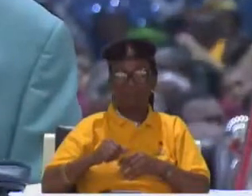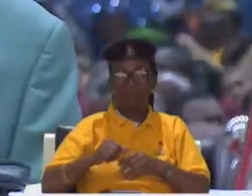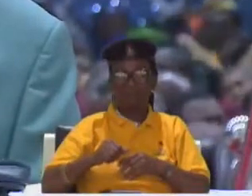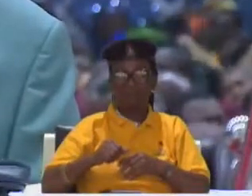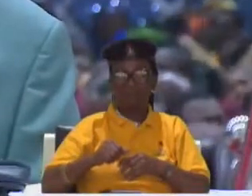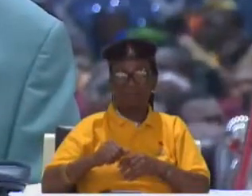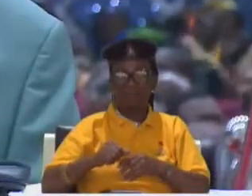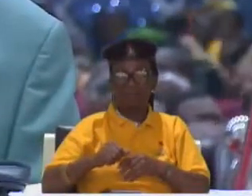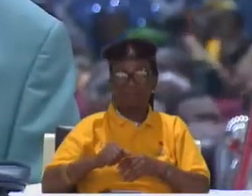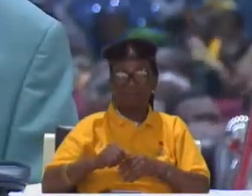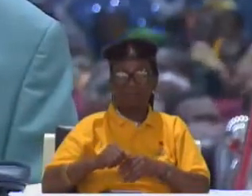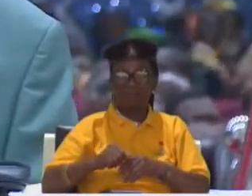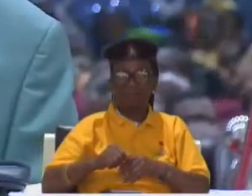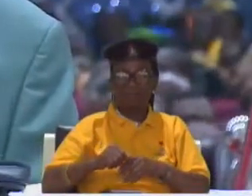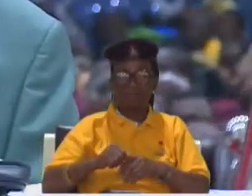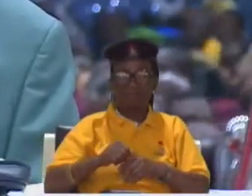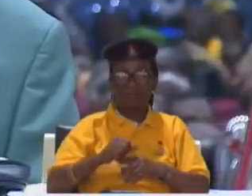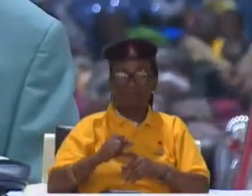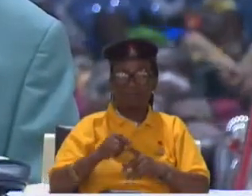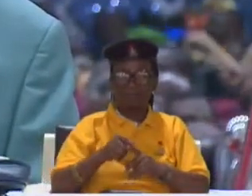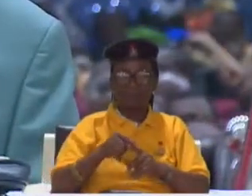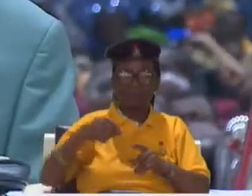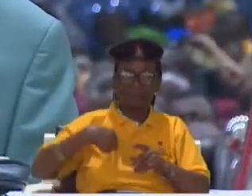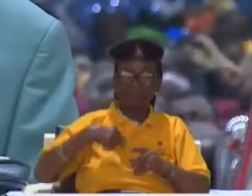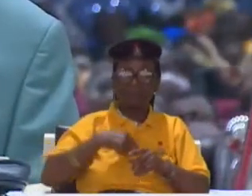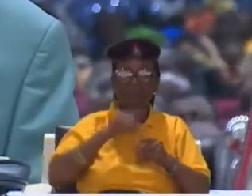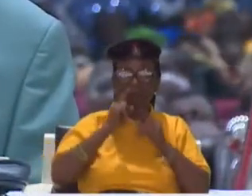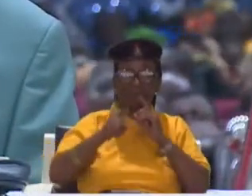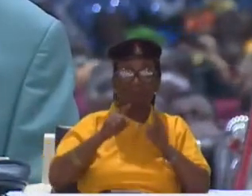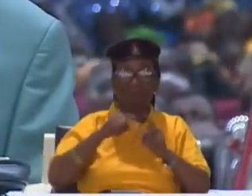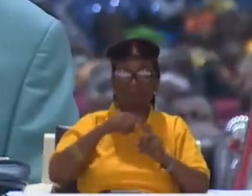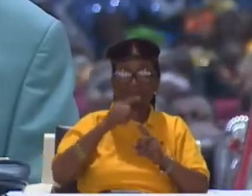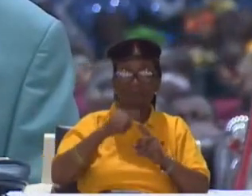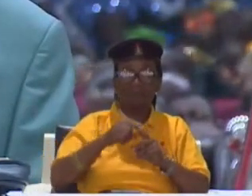when we talk about confusion,